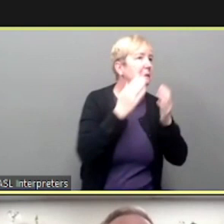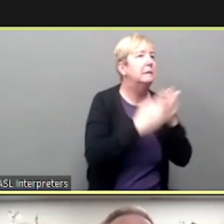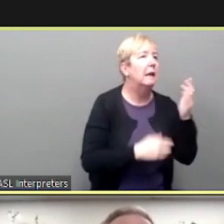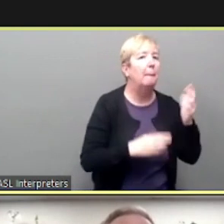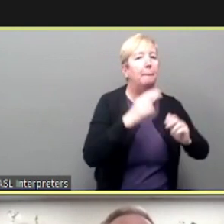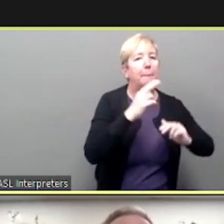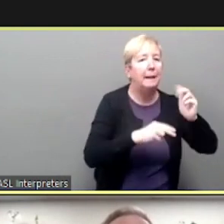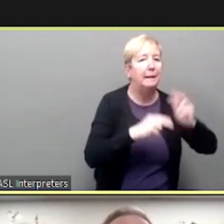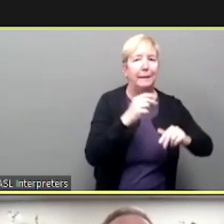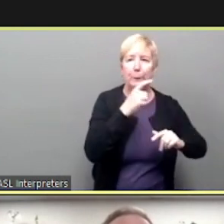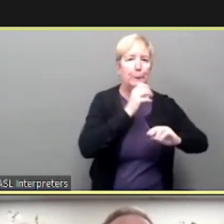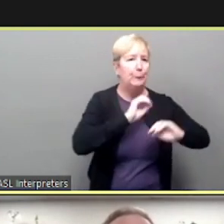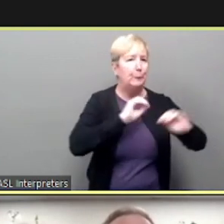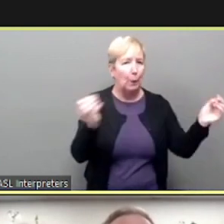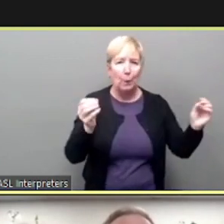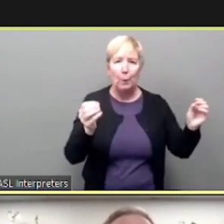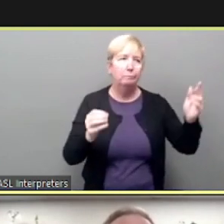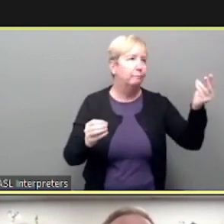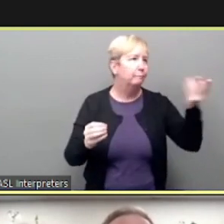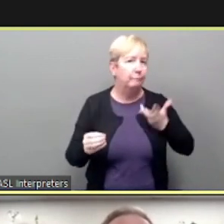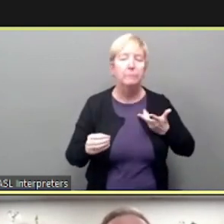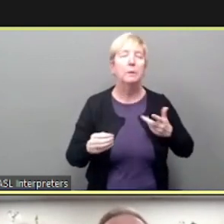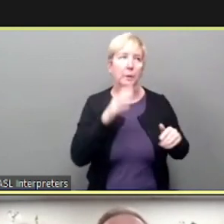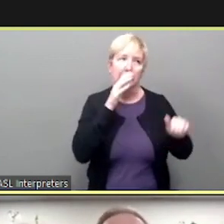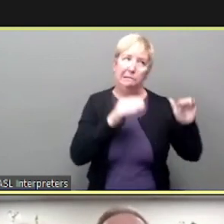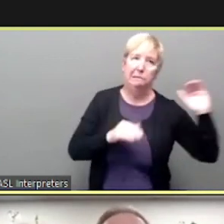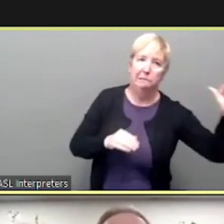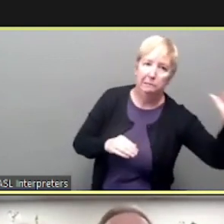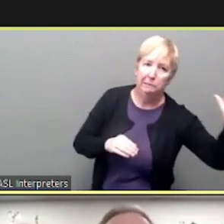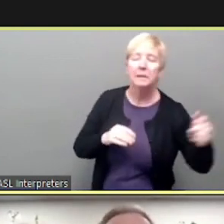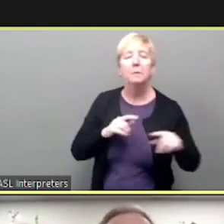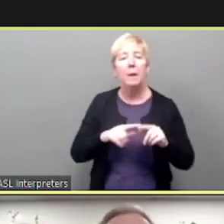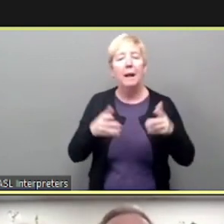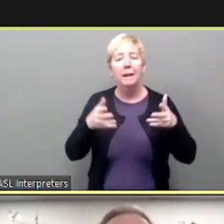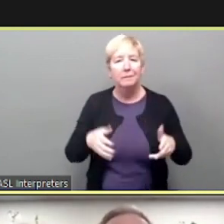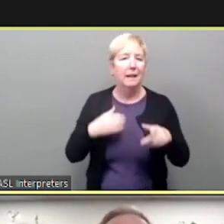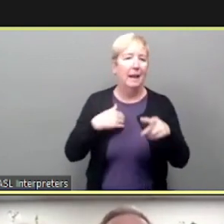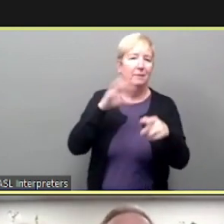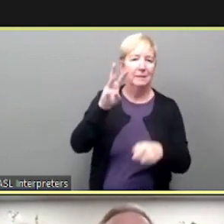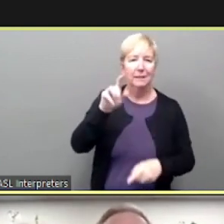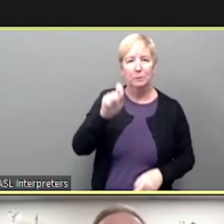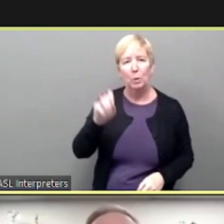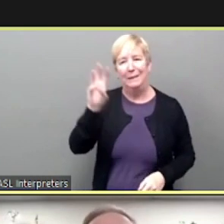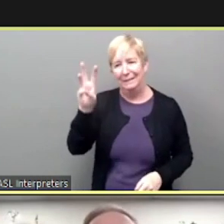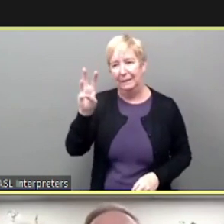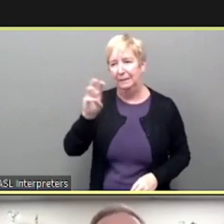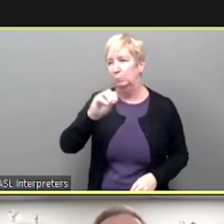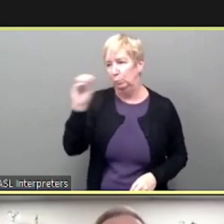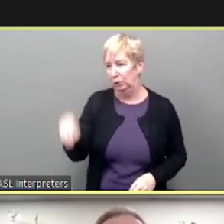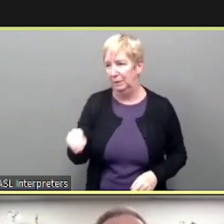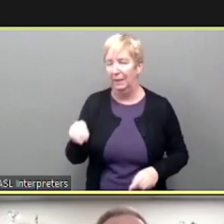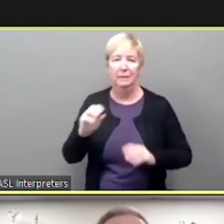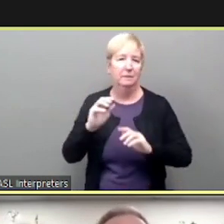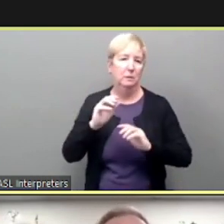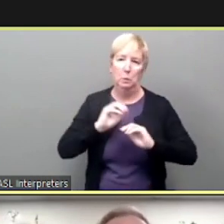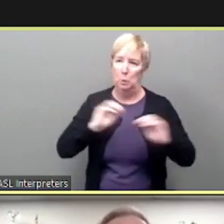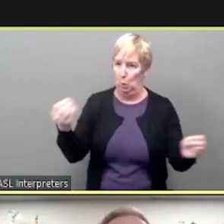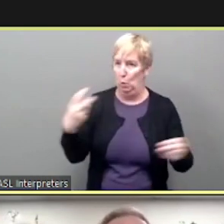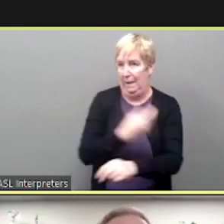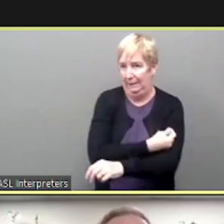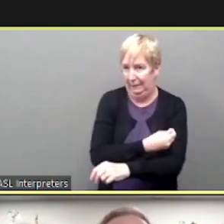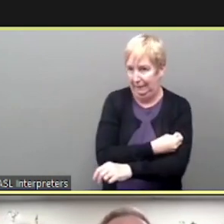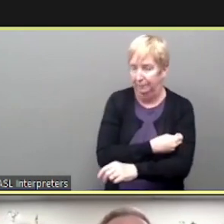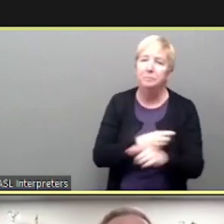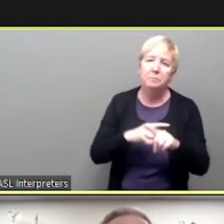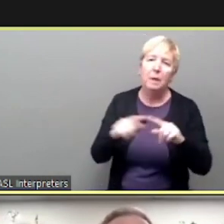6.6% where we have unvaccinated individuals, also the folks who are not reporting. So I think we're closing in. We're planning on